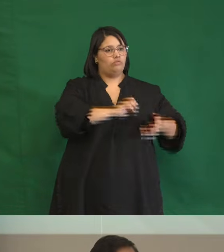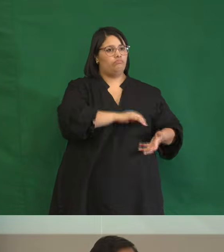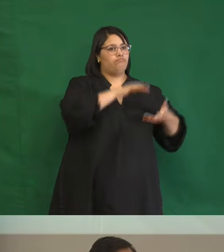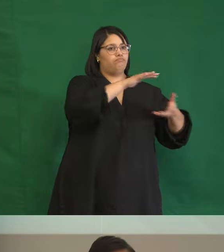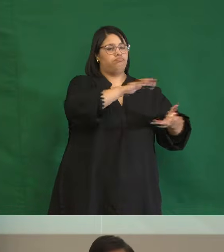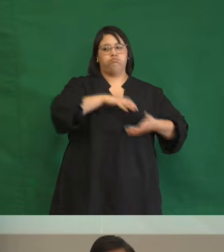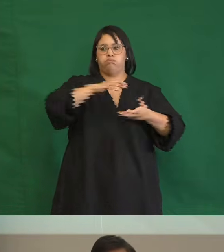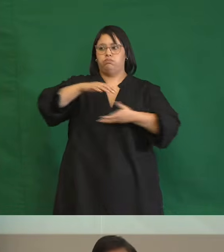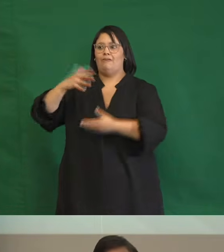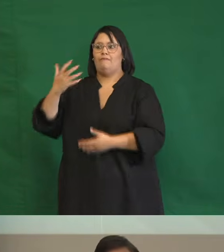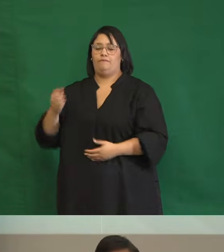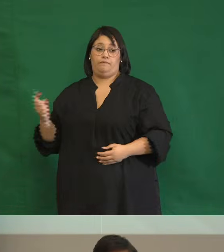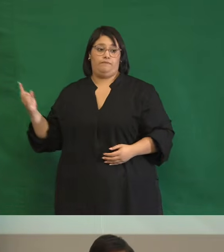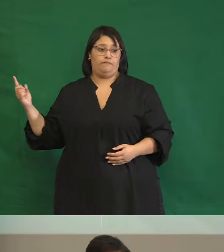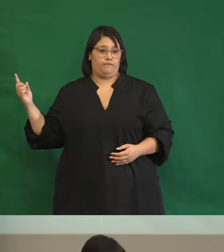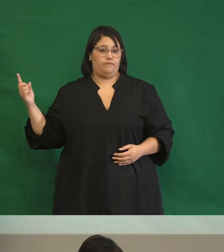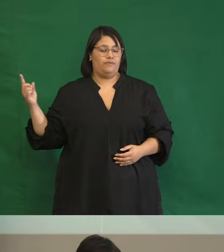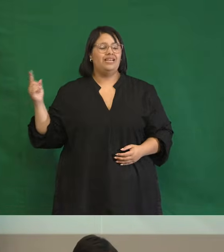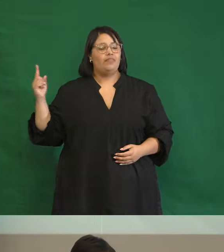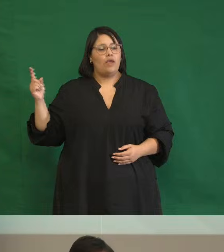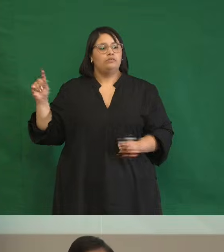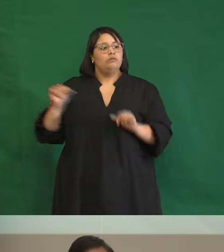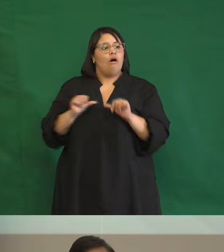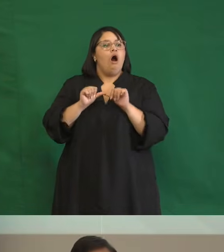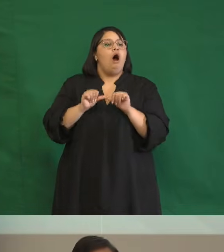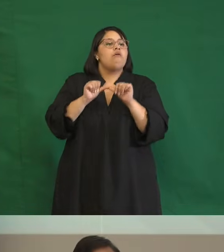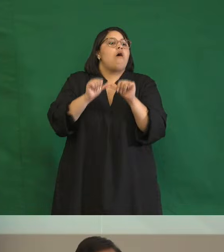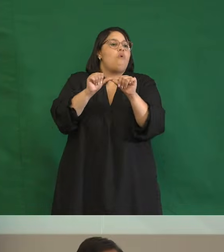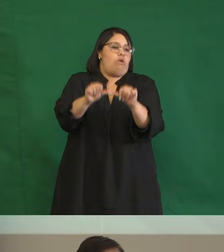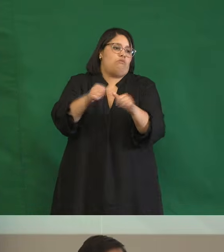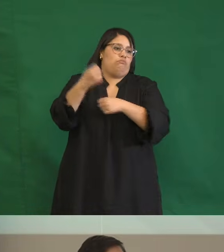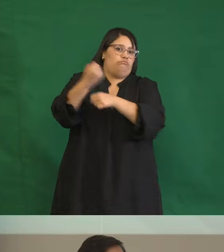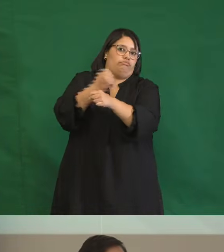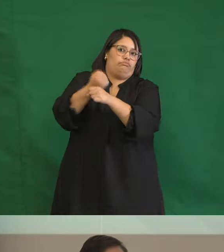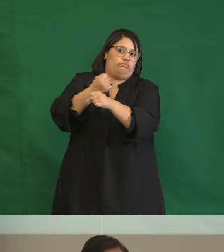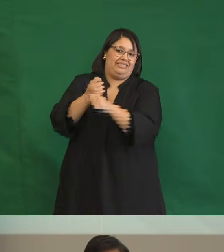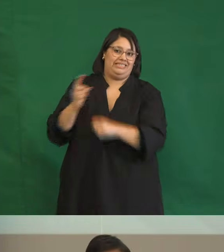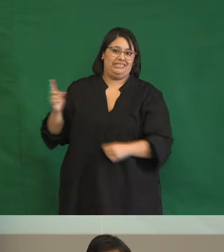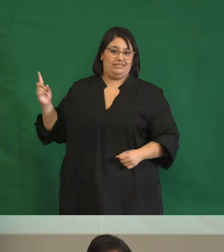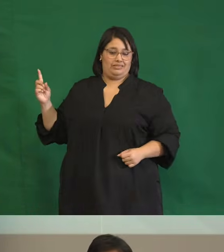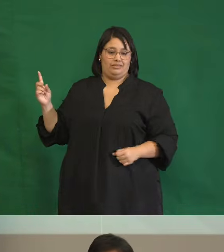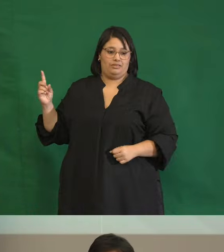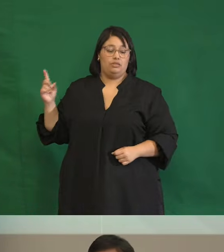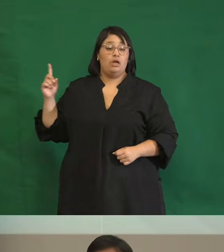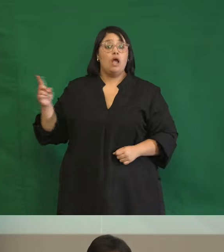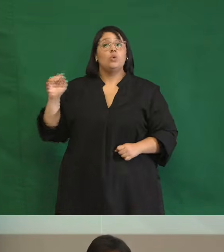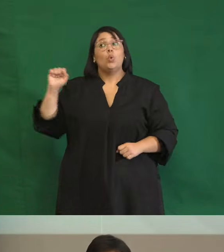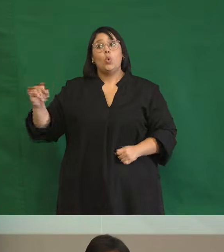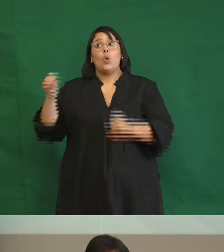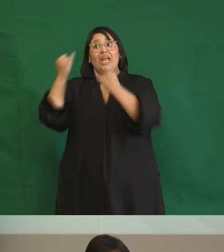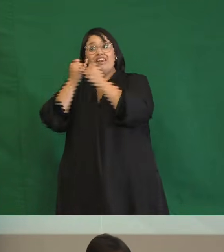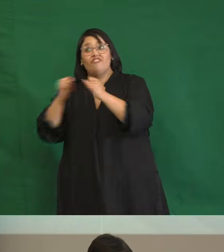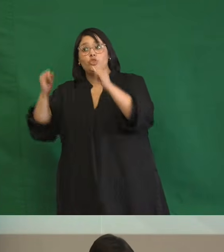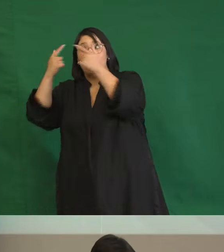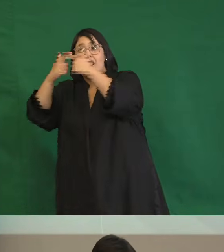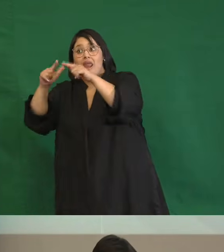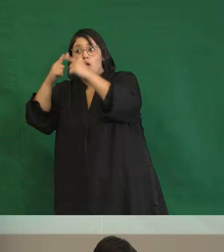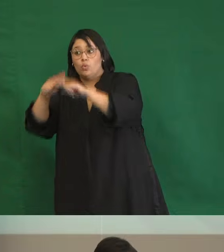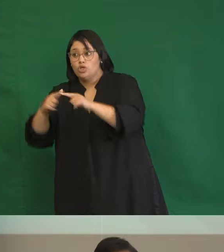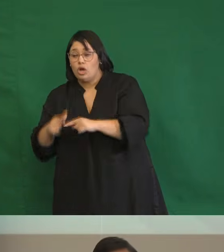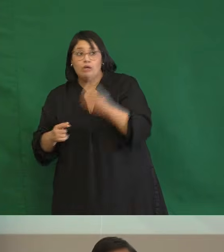is very much still a work in progress. And the coverage for these individual languages is still